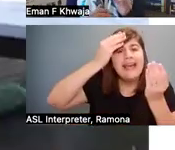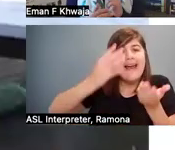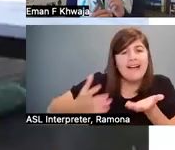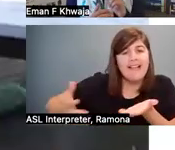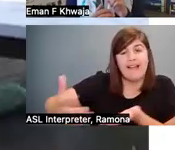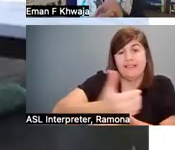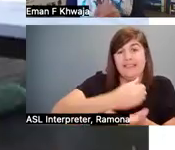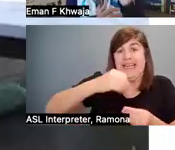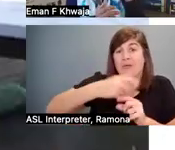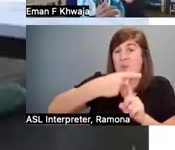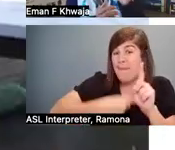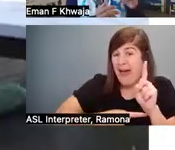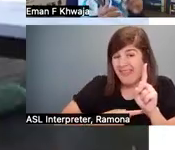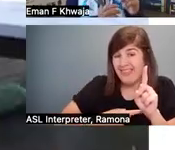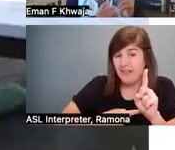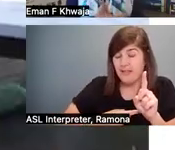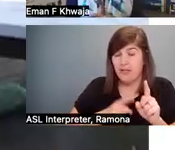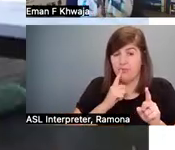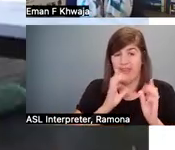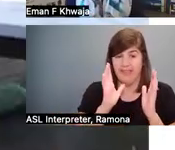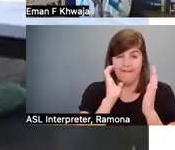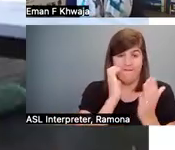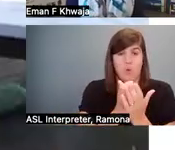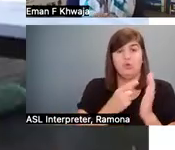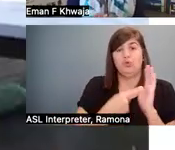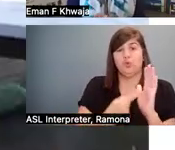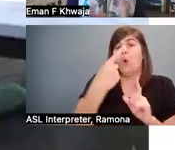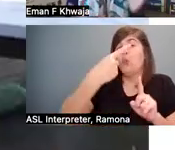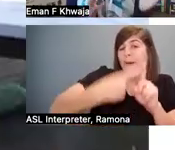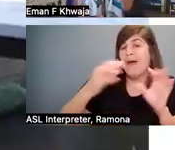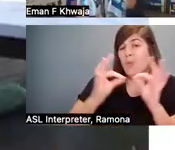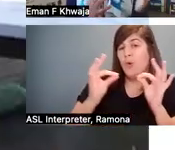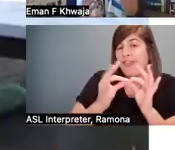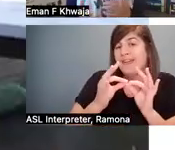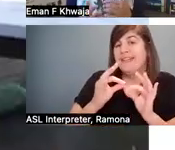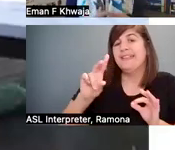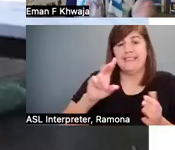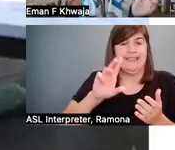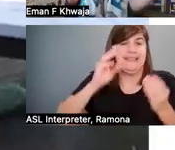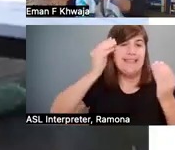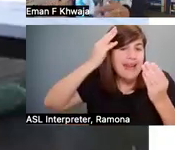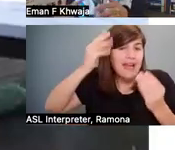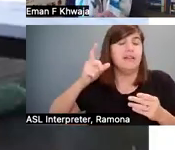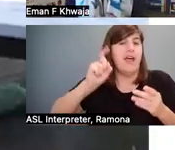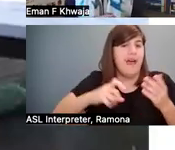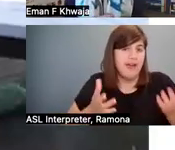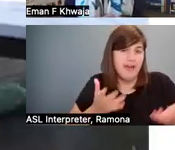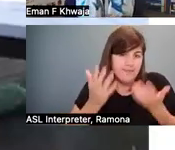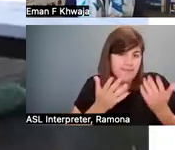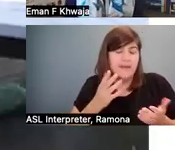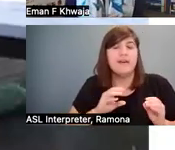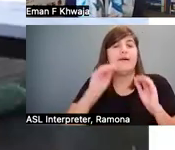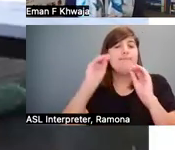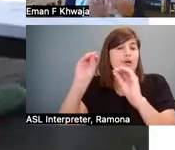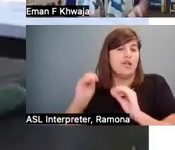1 month. So that's just 1 month of data that we have collected. So we have to sift through all of that data, put it onto a computer, and